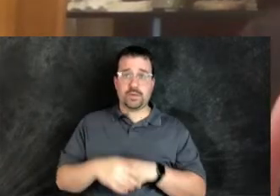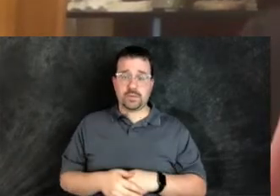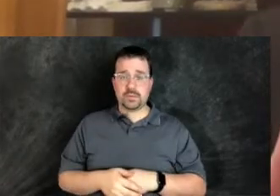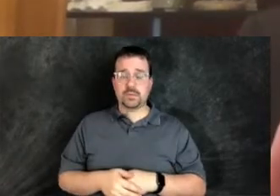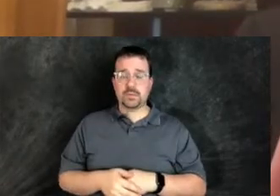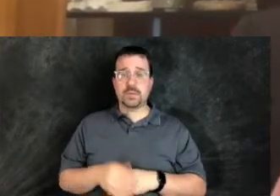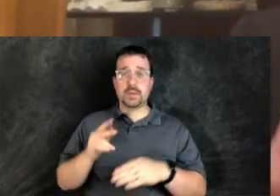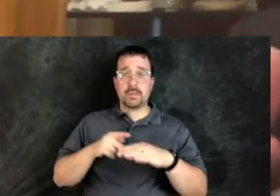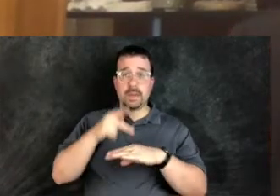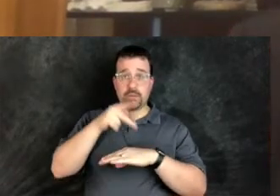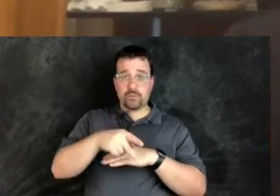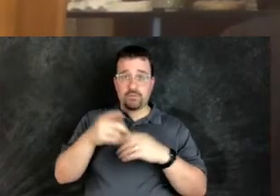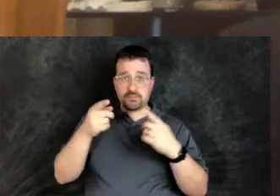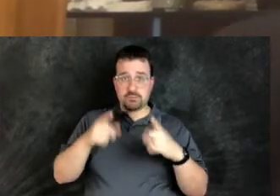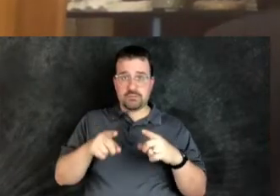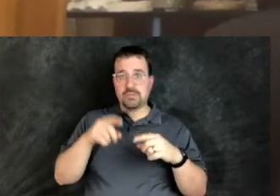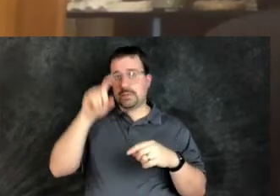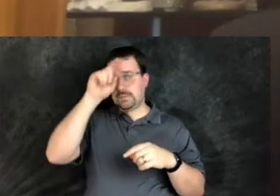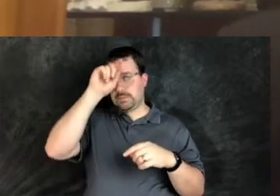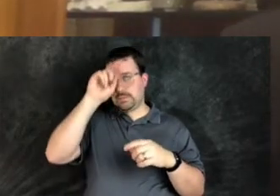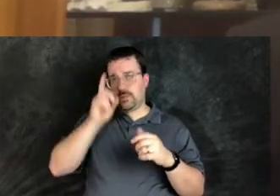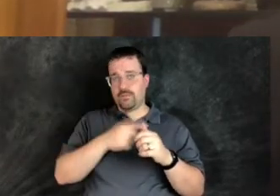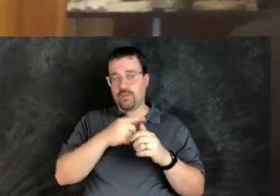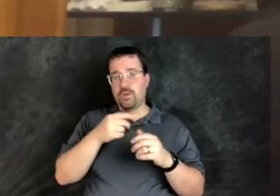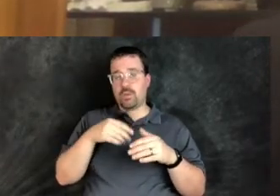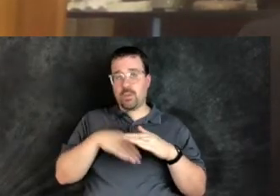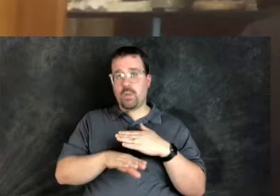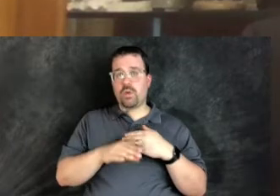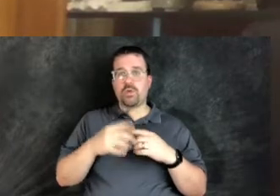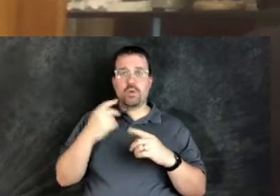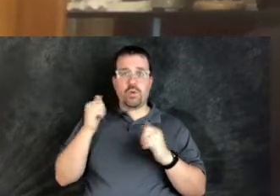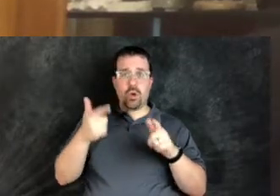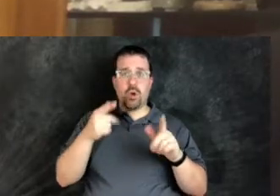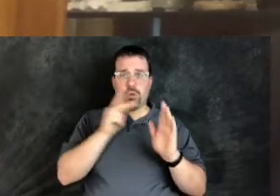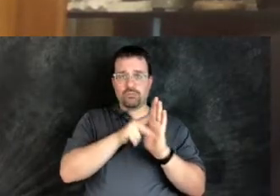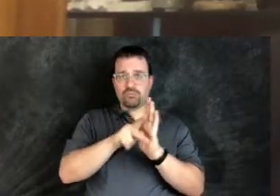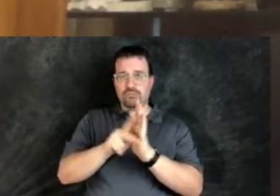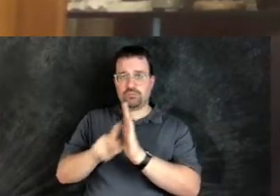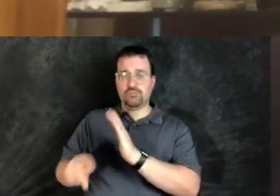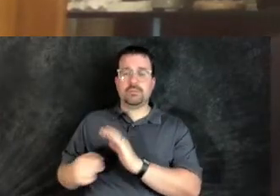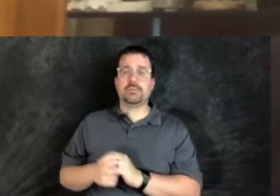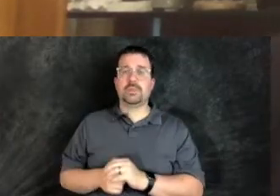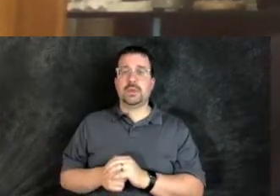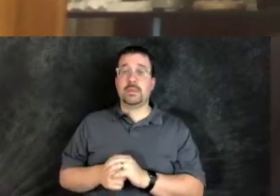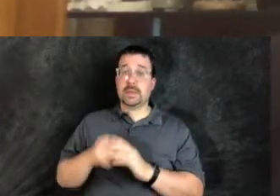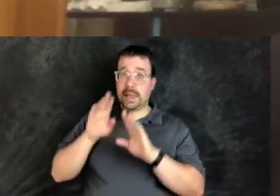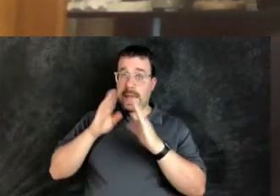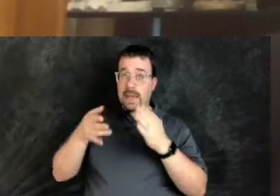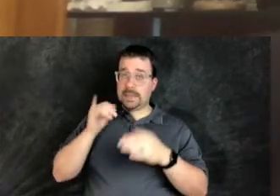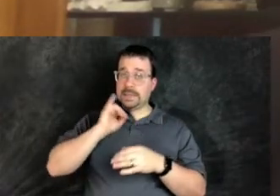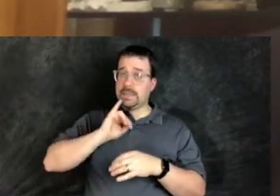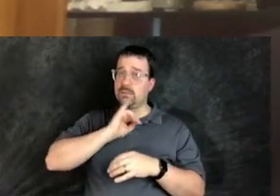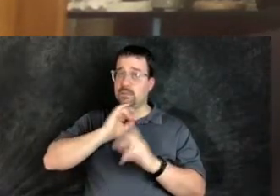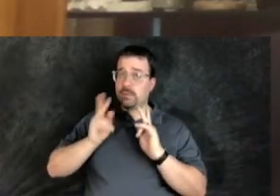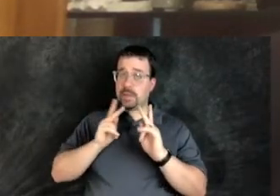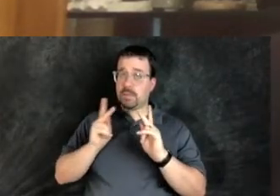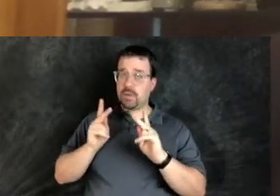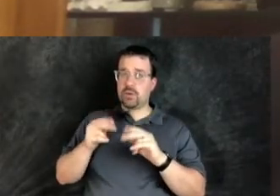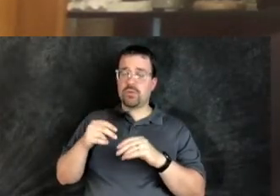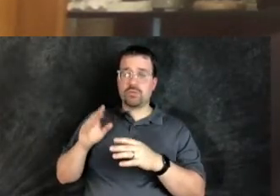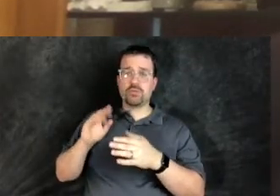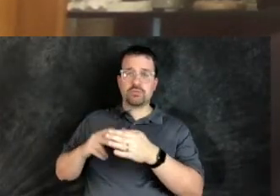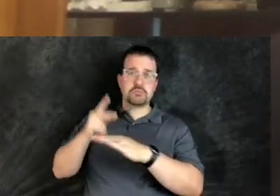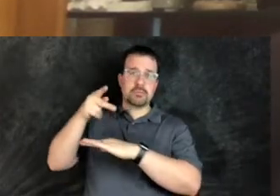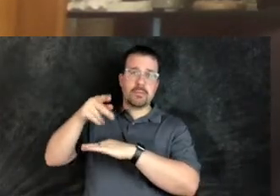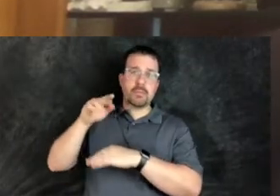the Passover, the Egyptian firstborn were all struck down, but the houses of the Israelites were